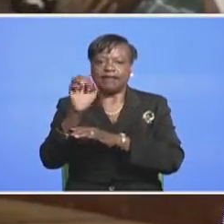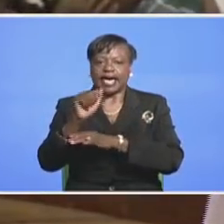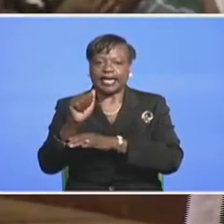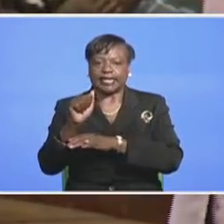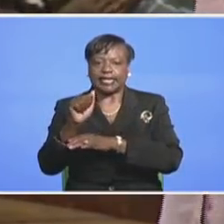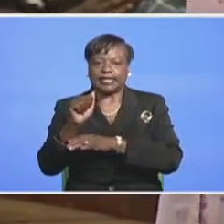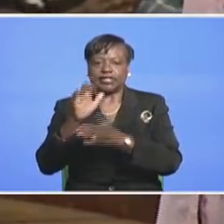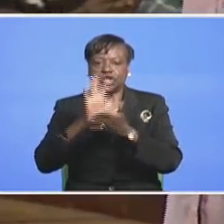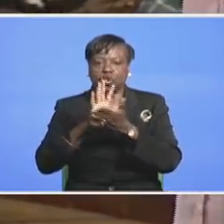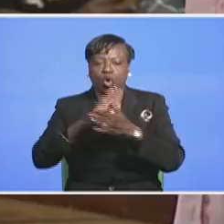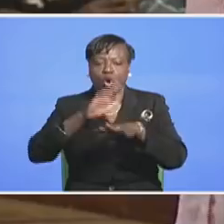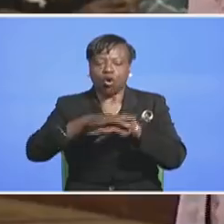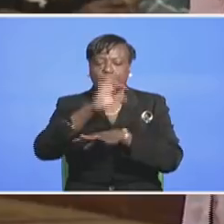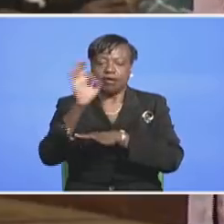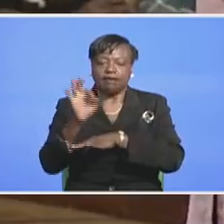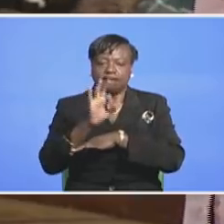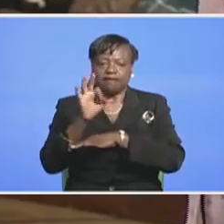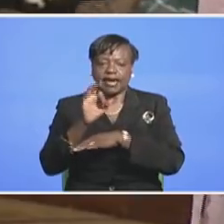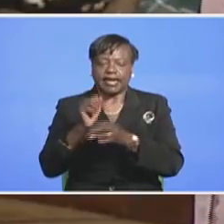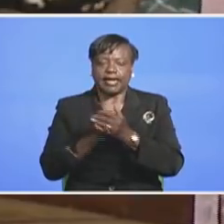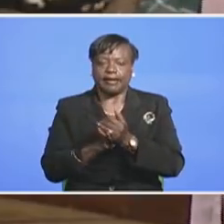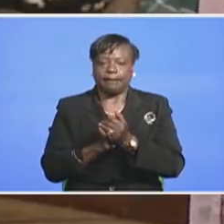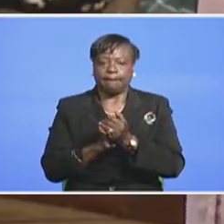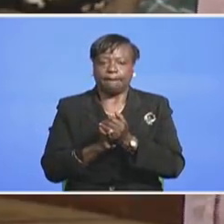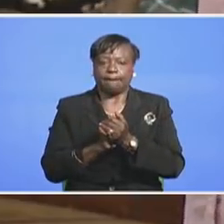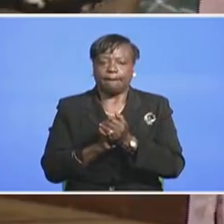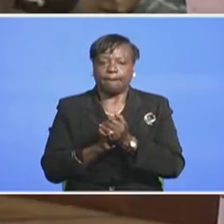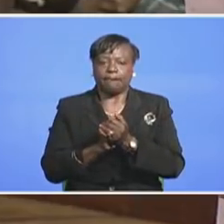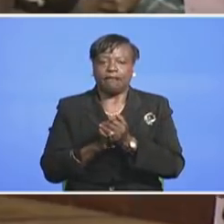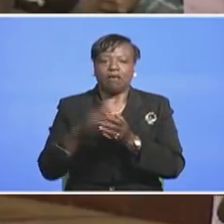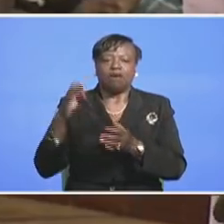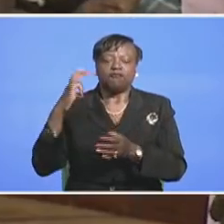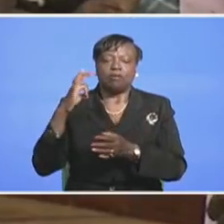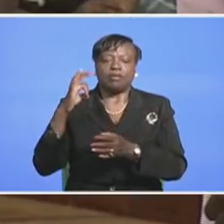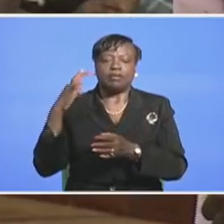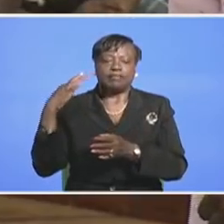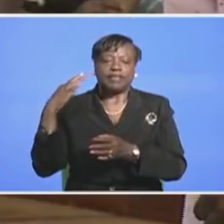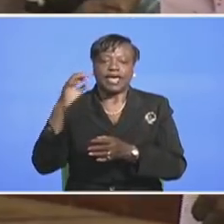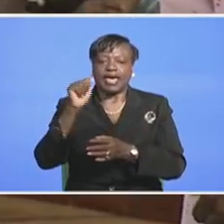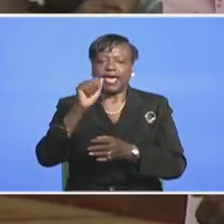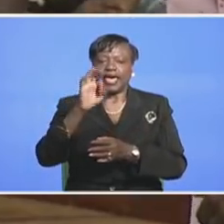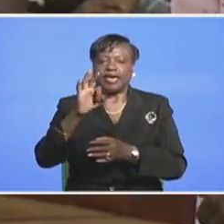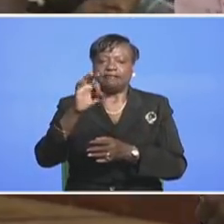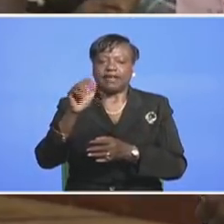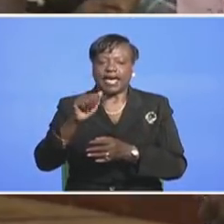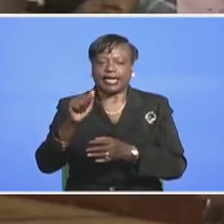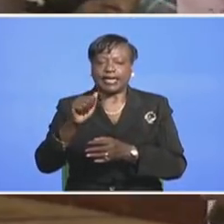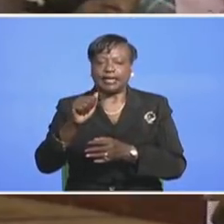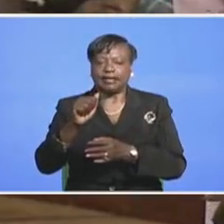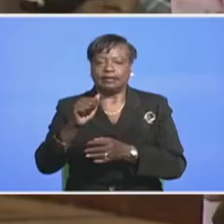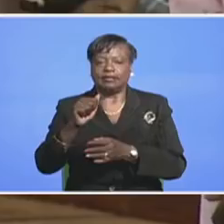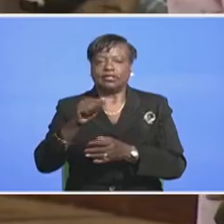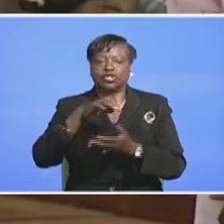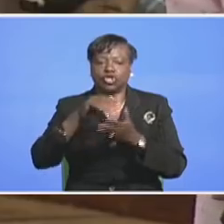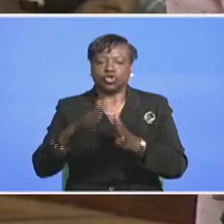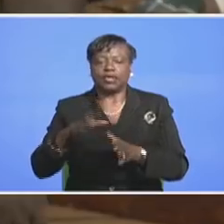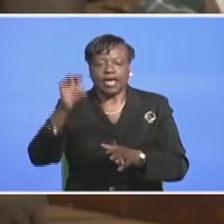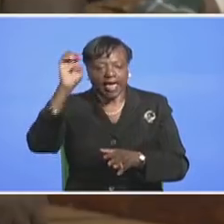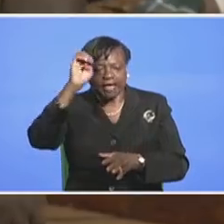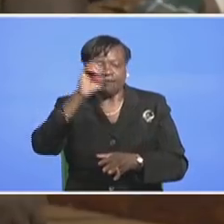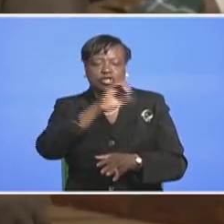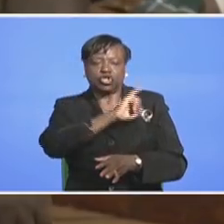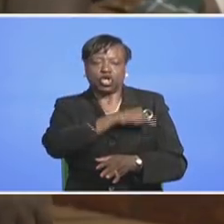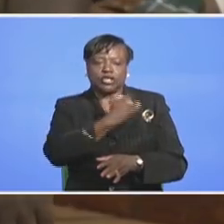the occasion, Minister of State for Legal Affairs and former AF Adderley alumnus Ellsworth Johnson. He lauded the honorees for their hard